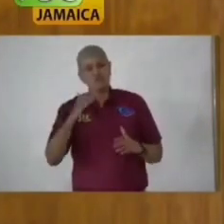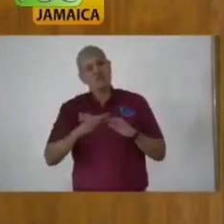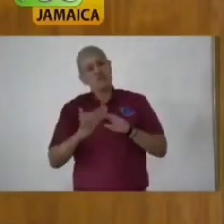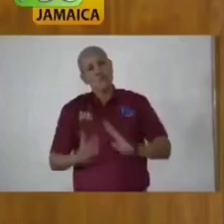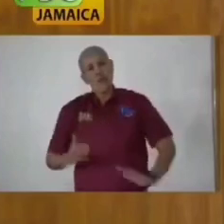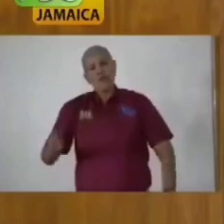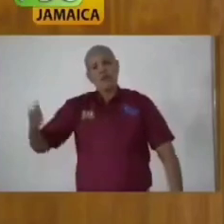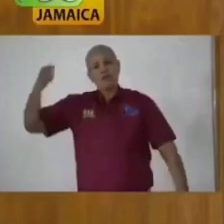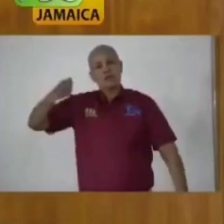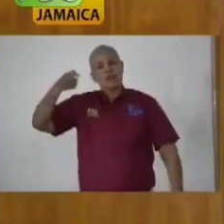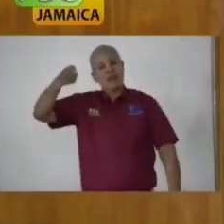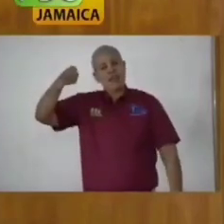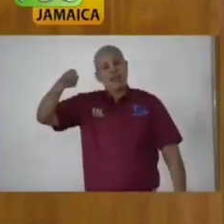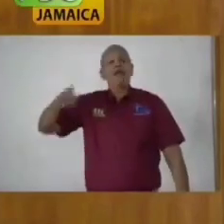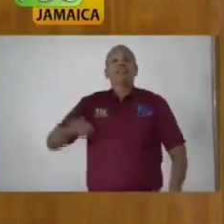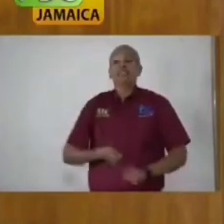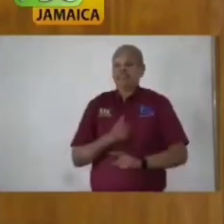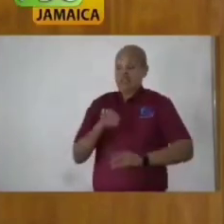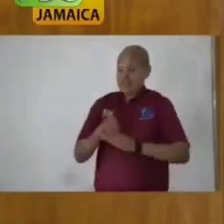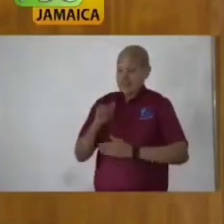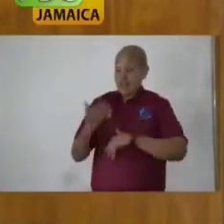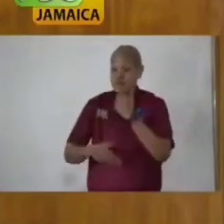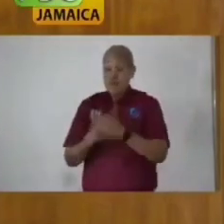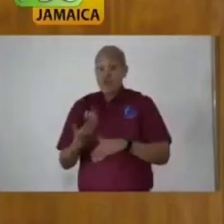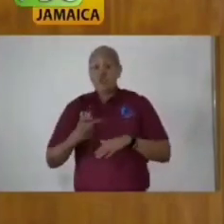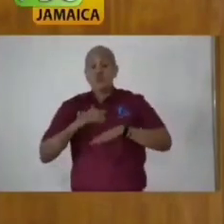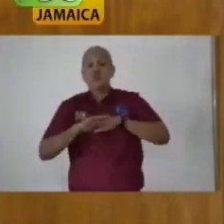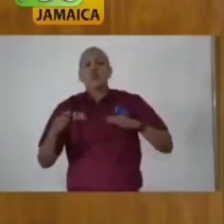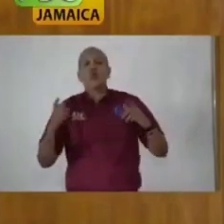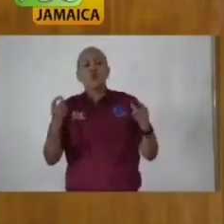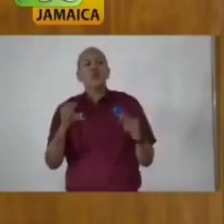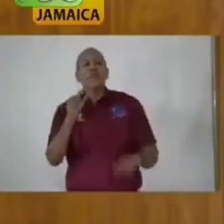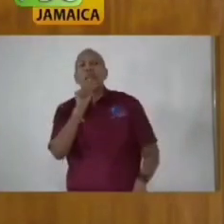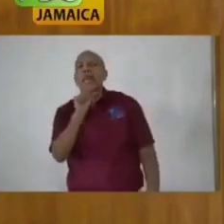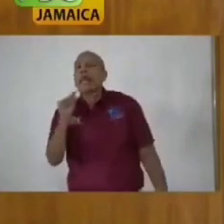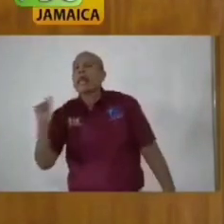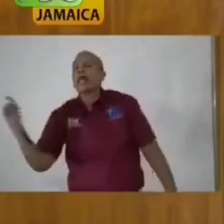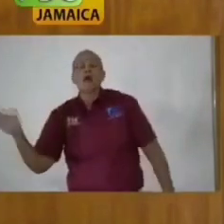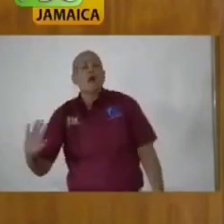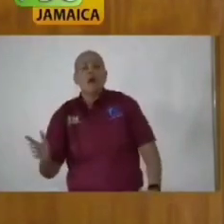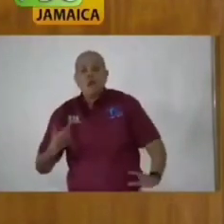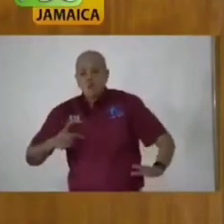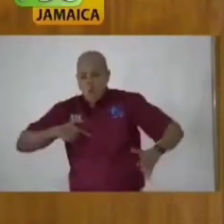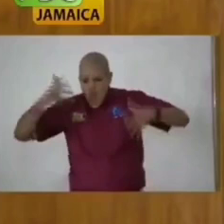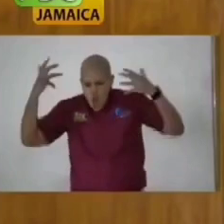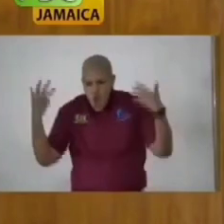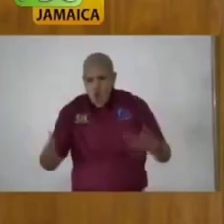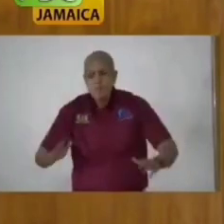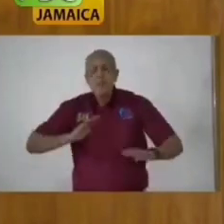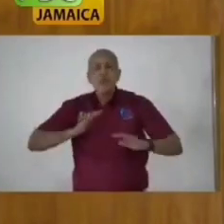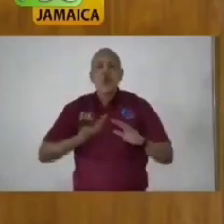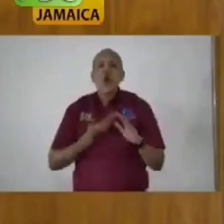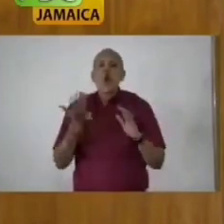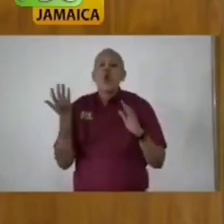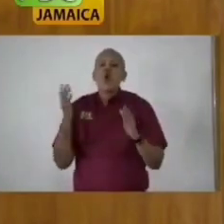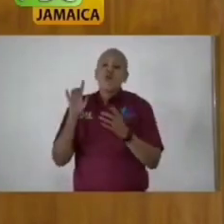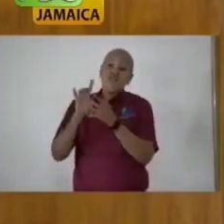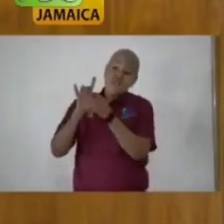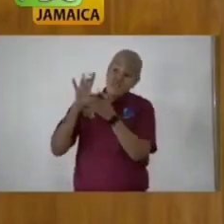that as part of that process, we don't do it in a piecemeal way, but we complete our